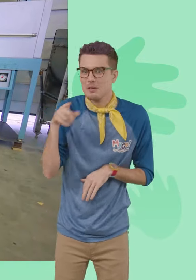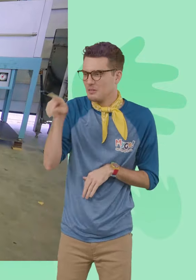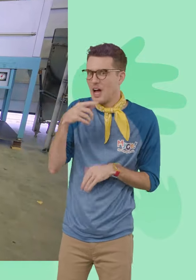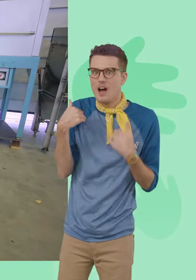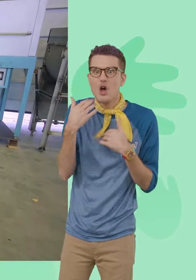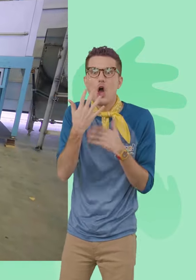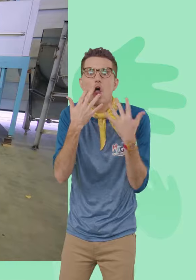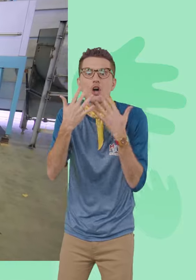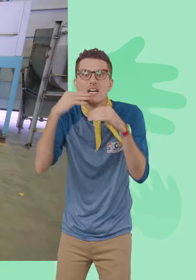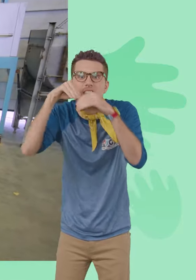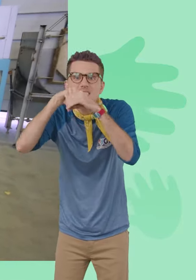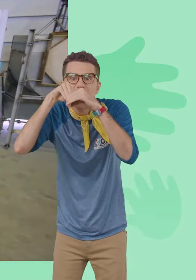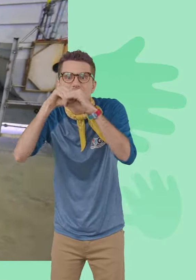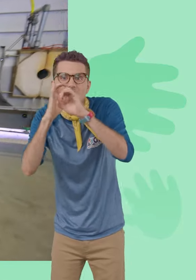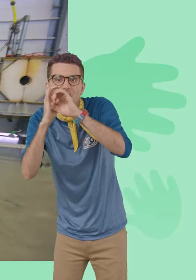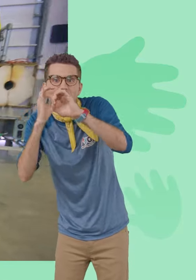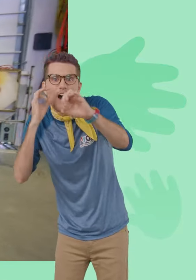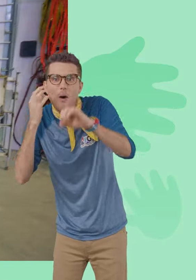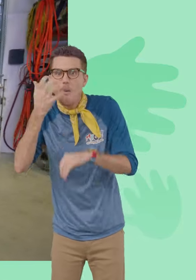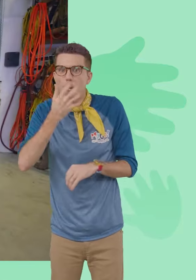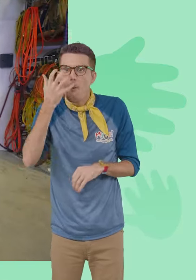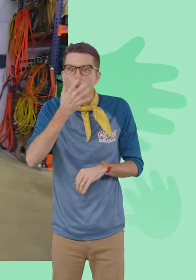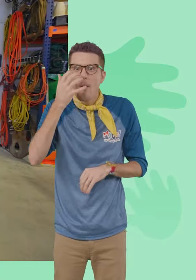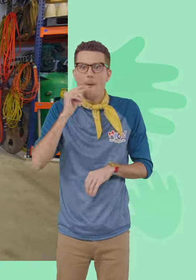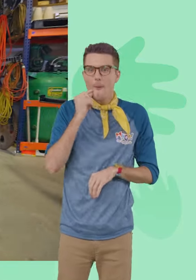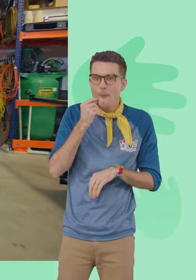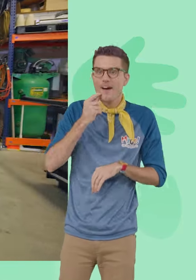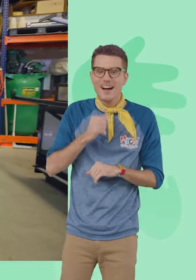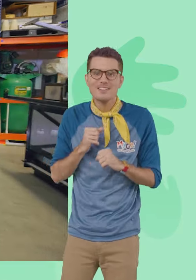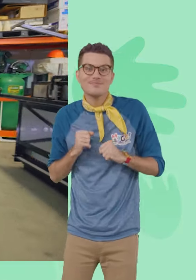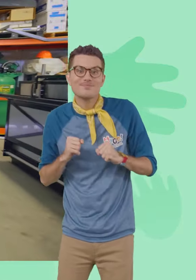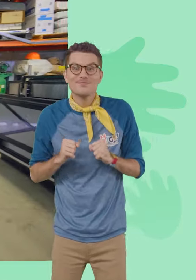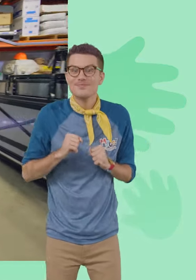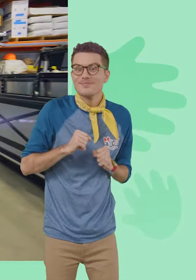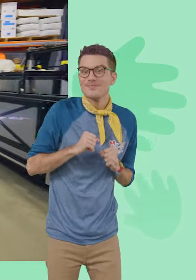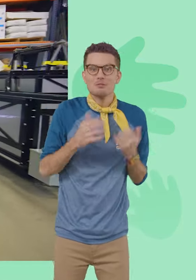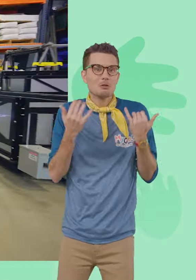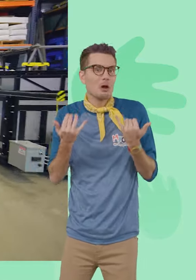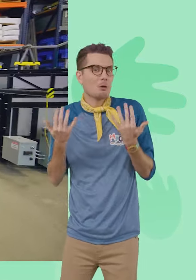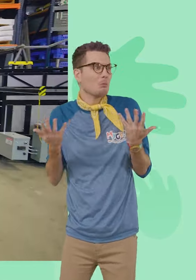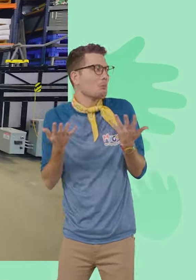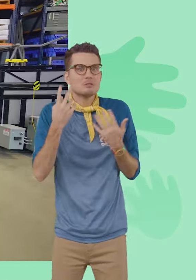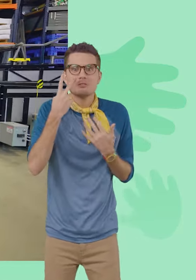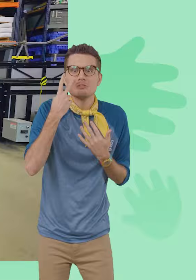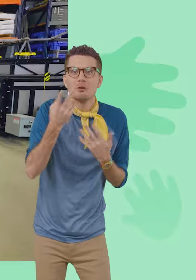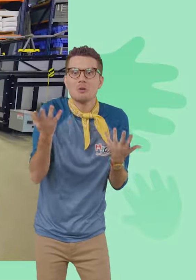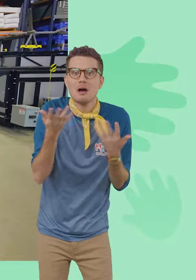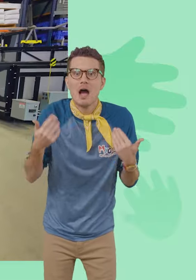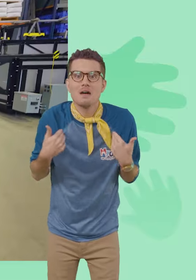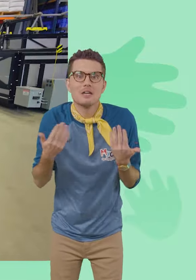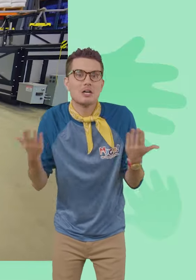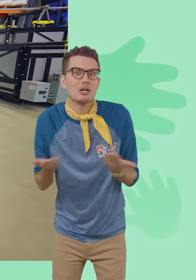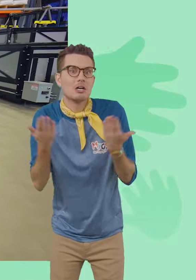on the inside. Whoa, okay. Okay, let's see what they have here. Whoa, check it out.